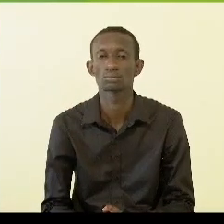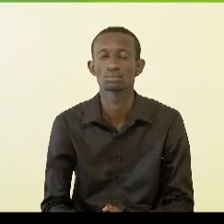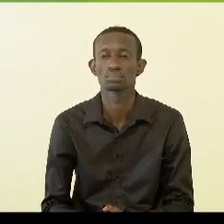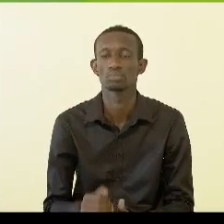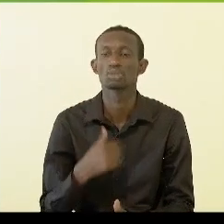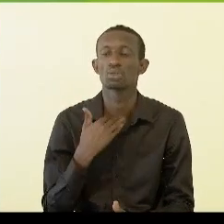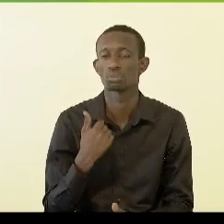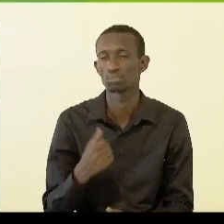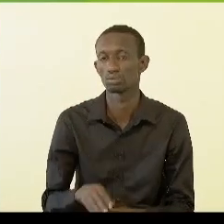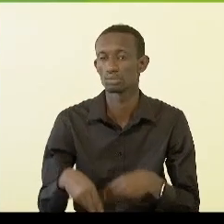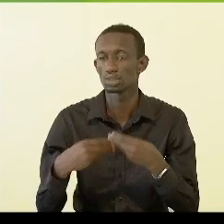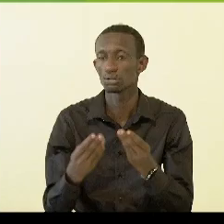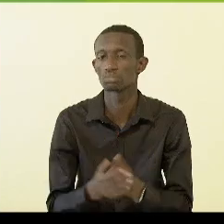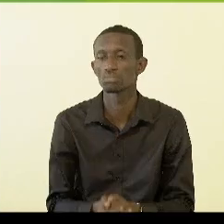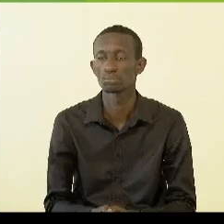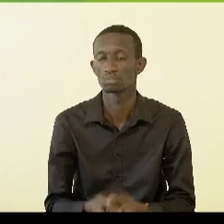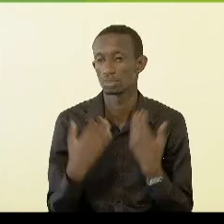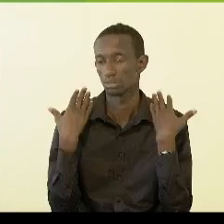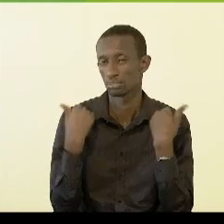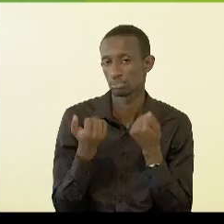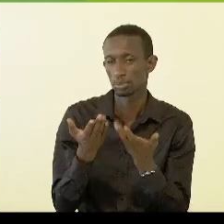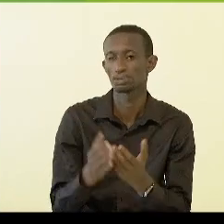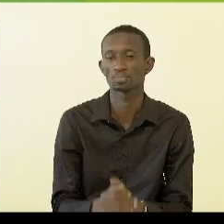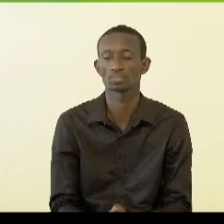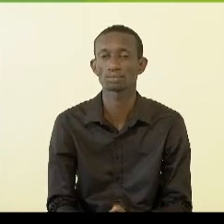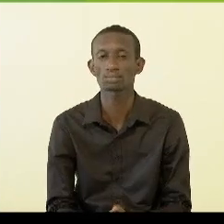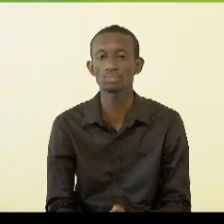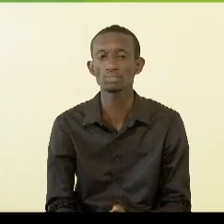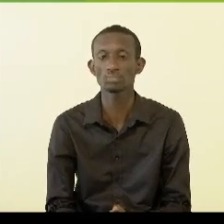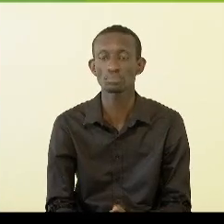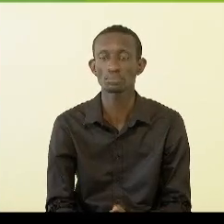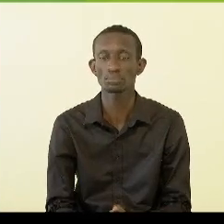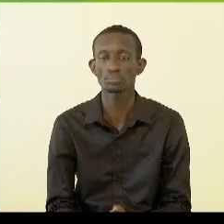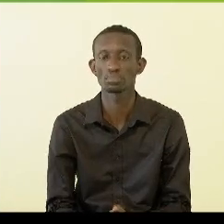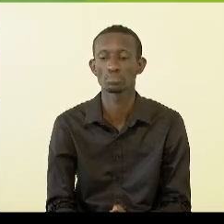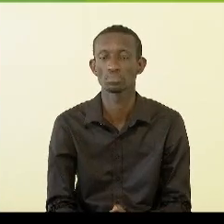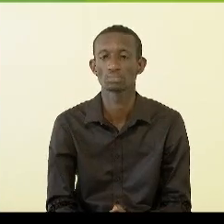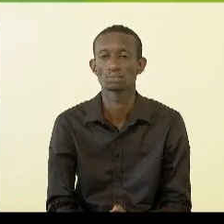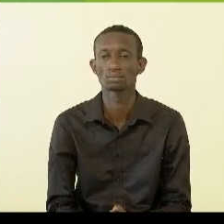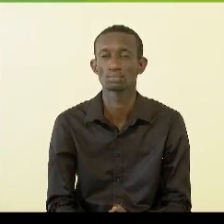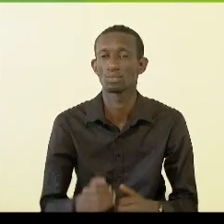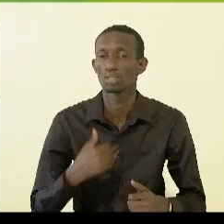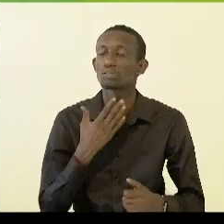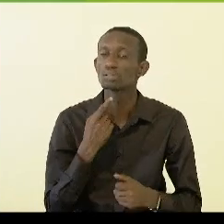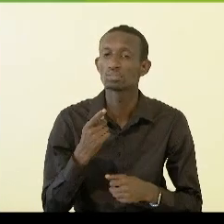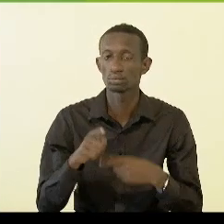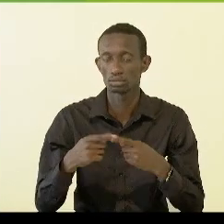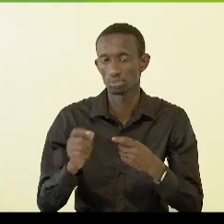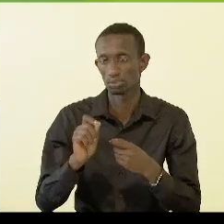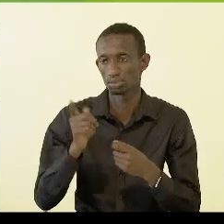won't leave without giving you an assignment. I would wish that you just